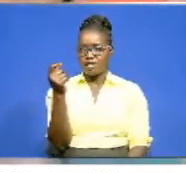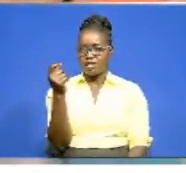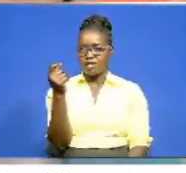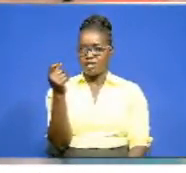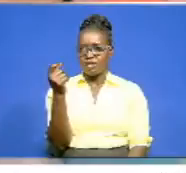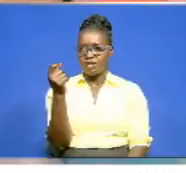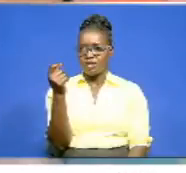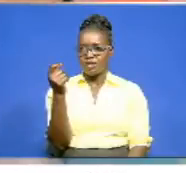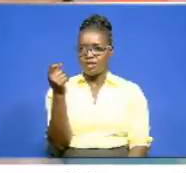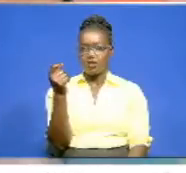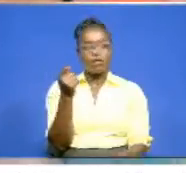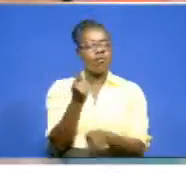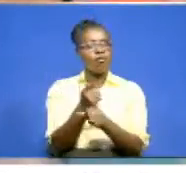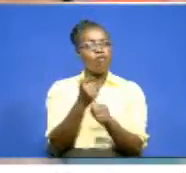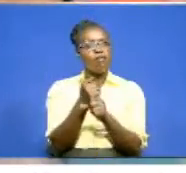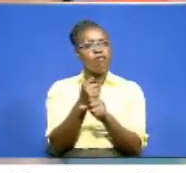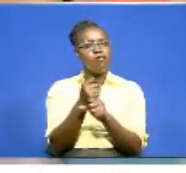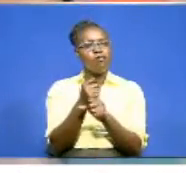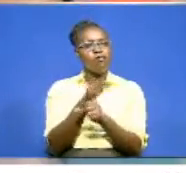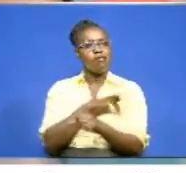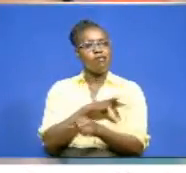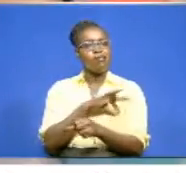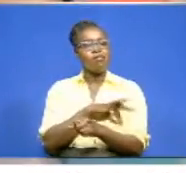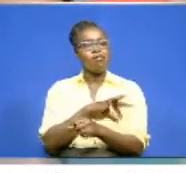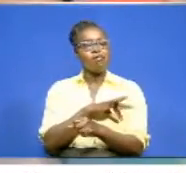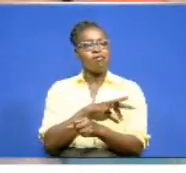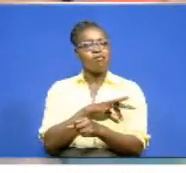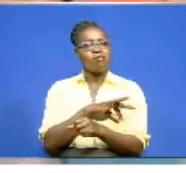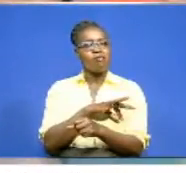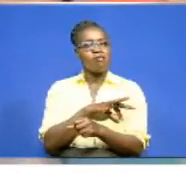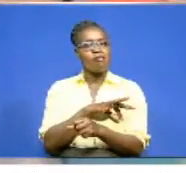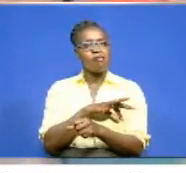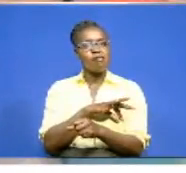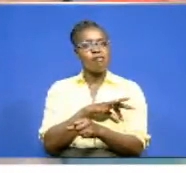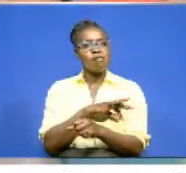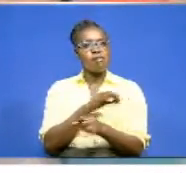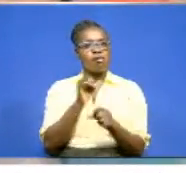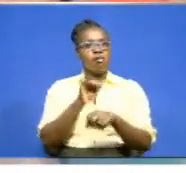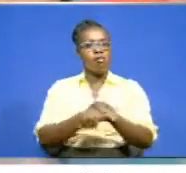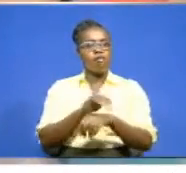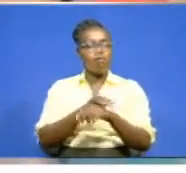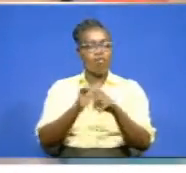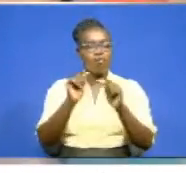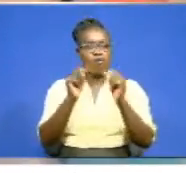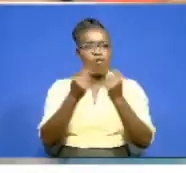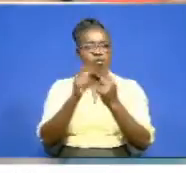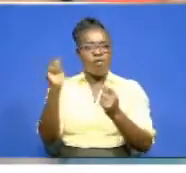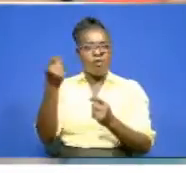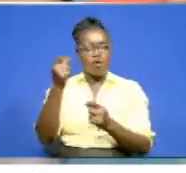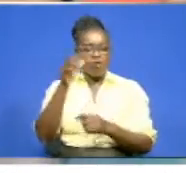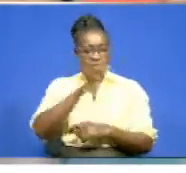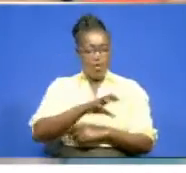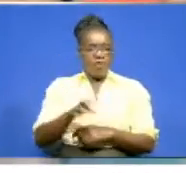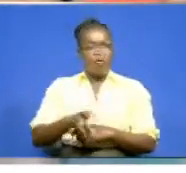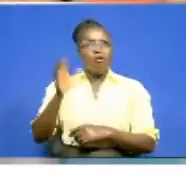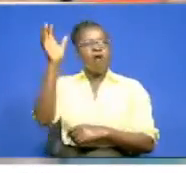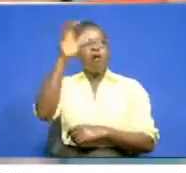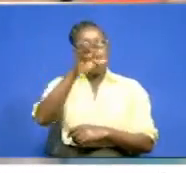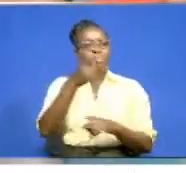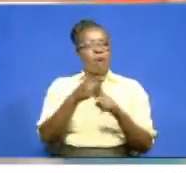out as an advantage for, because we have most very good teams here in Kenya, women's team basketball,